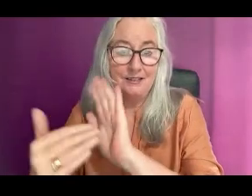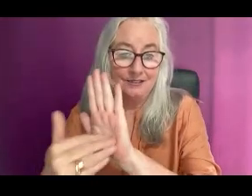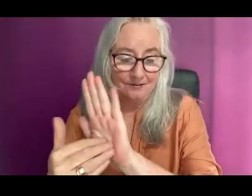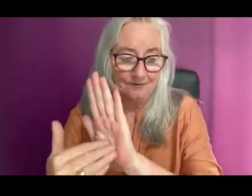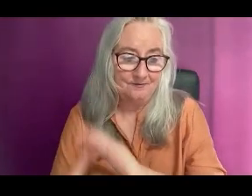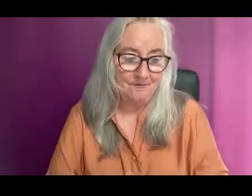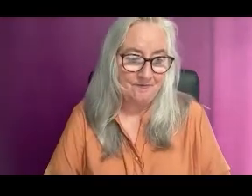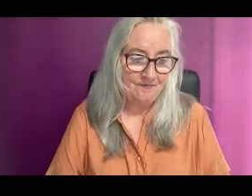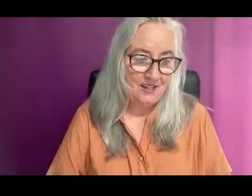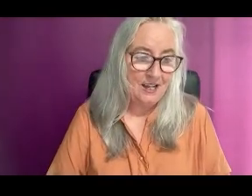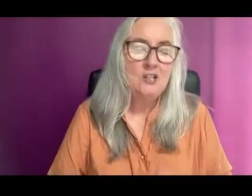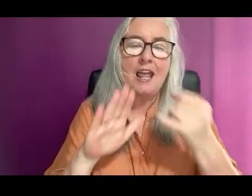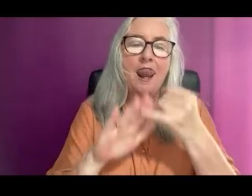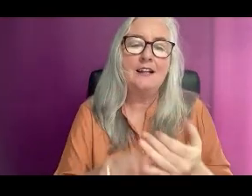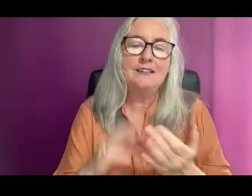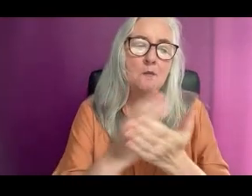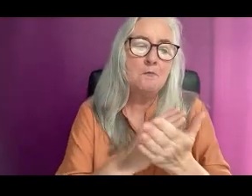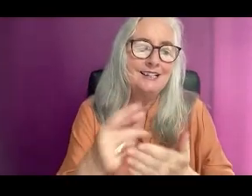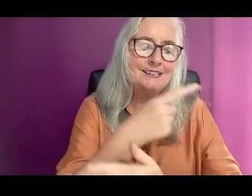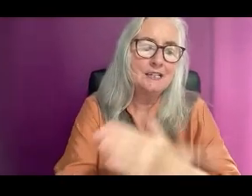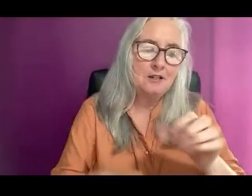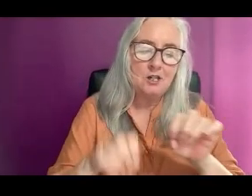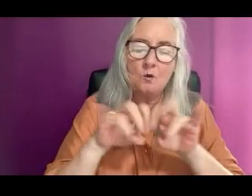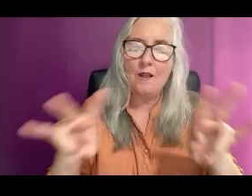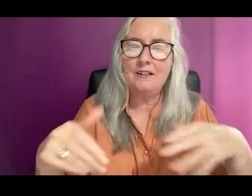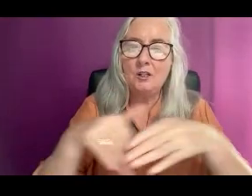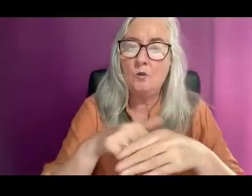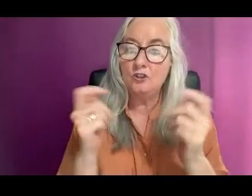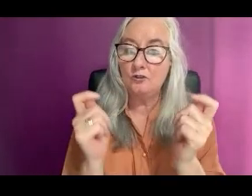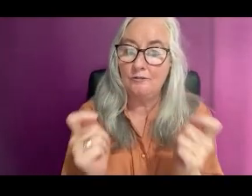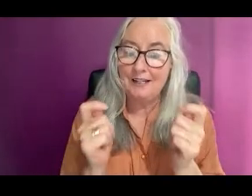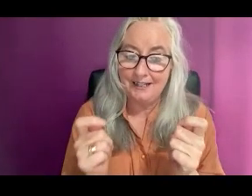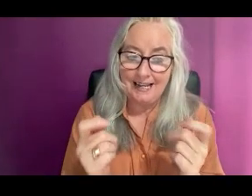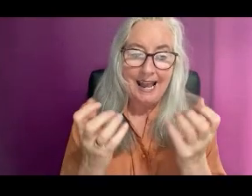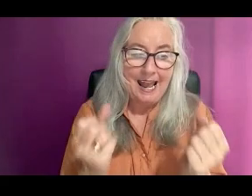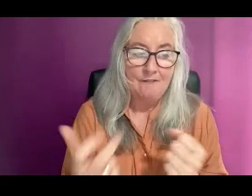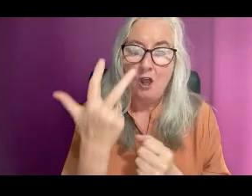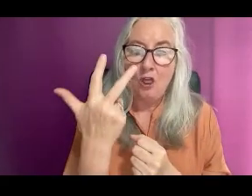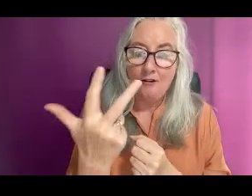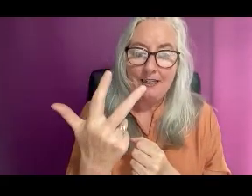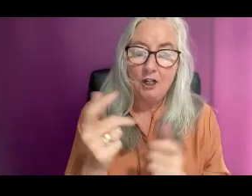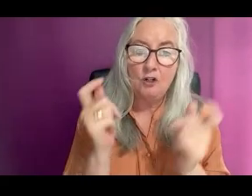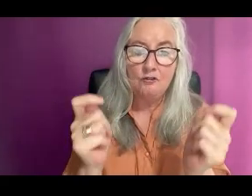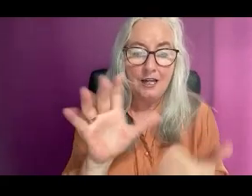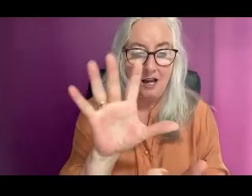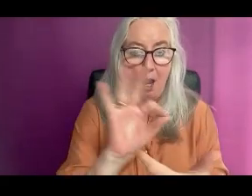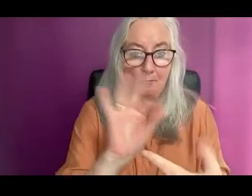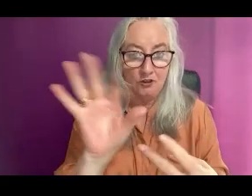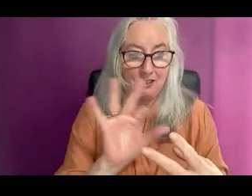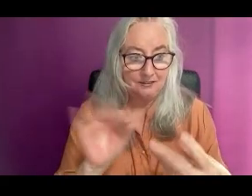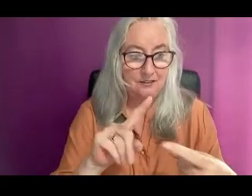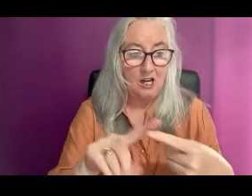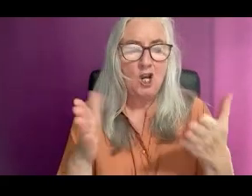Okay, the last one here is disability, equality, and inclusion training. There are 3 training options. There is the